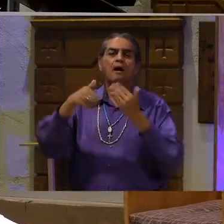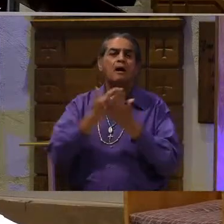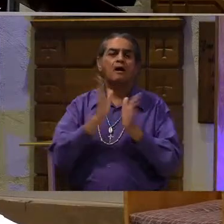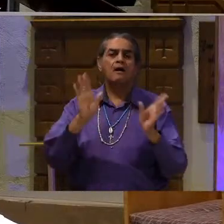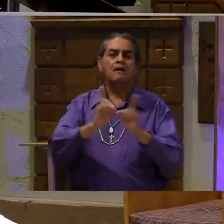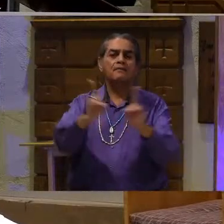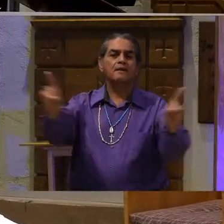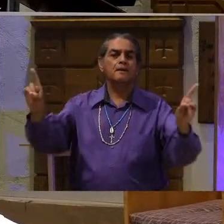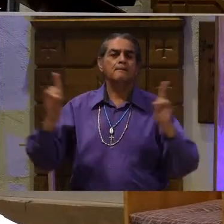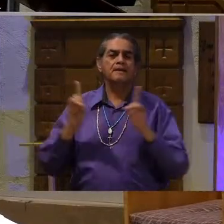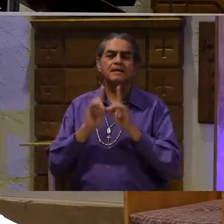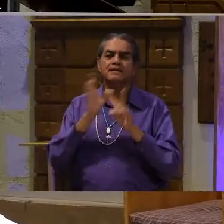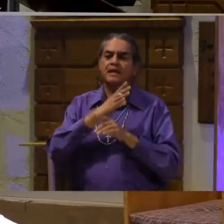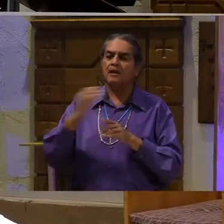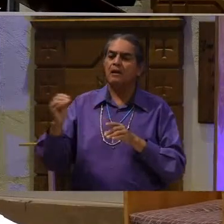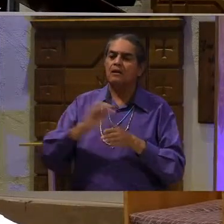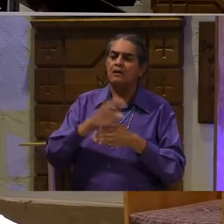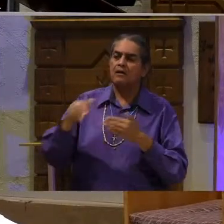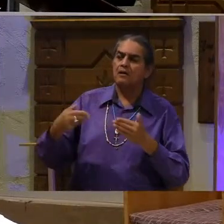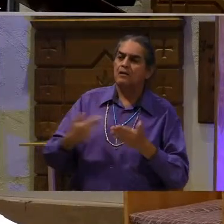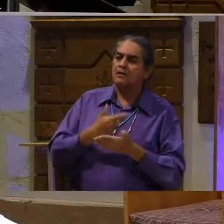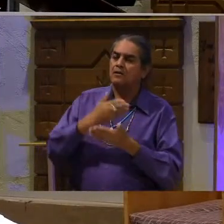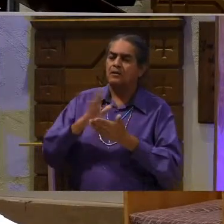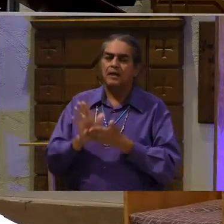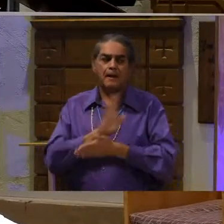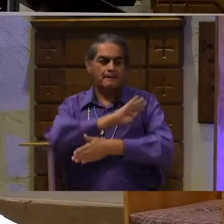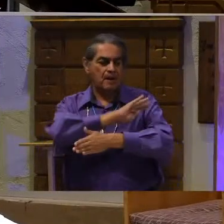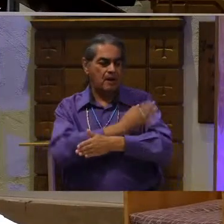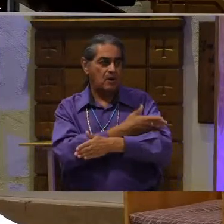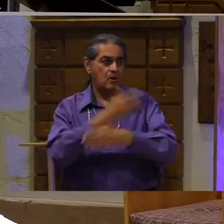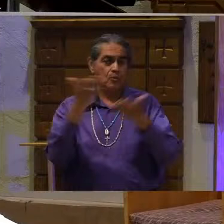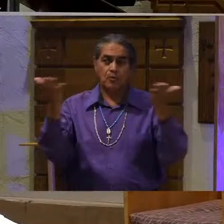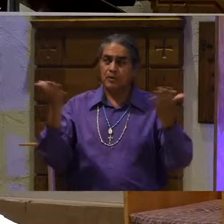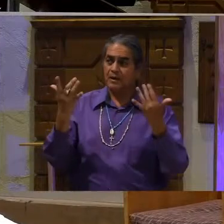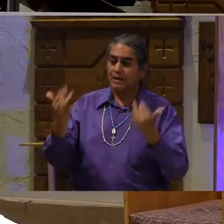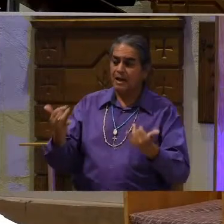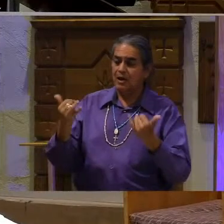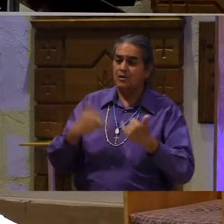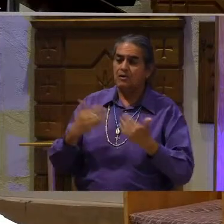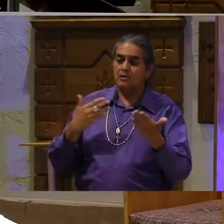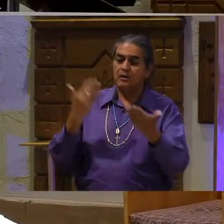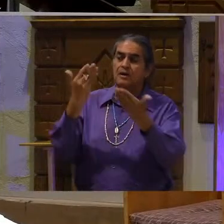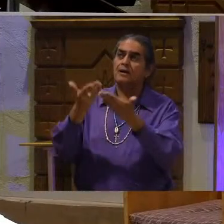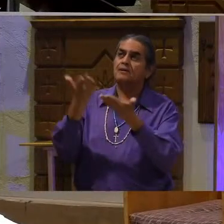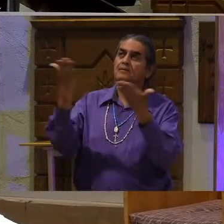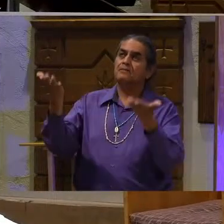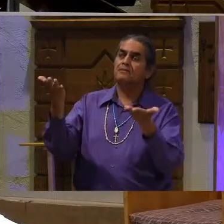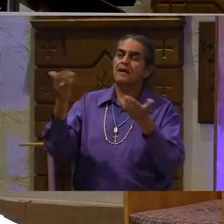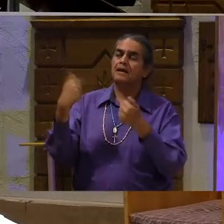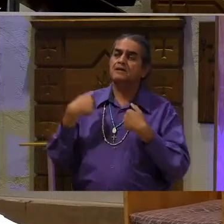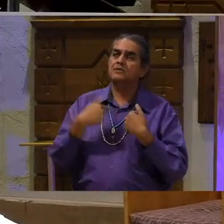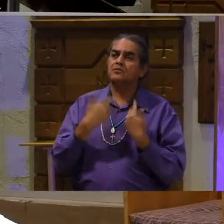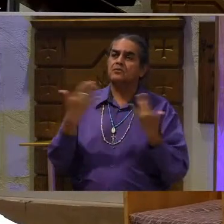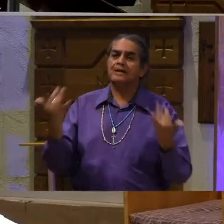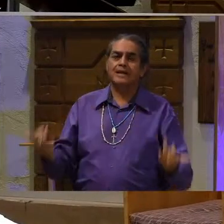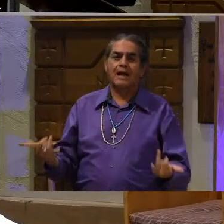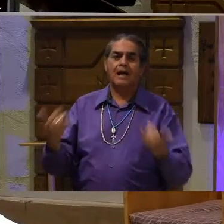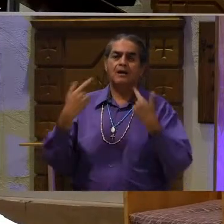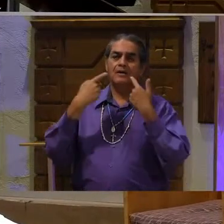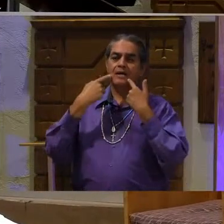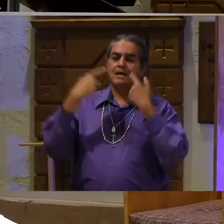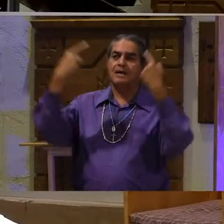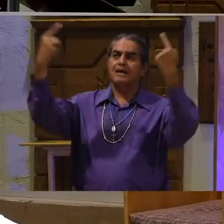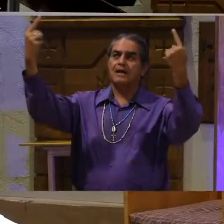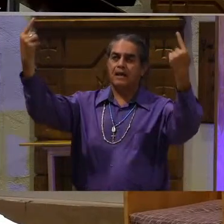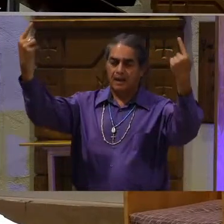dominions and all the hosts and powers, we now come to glorify you as we now